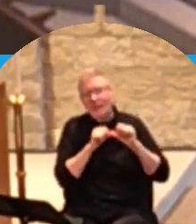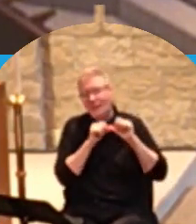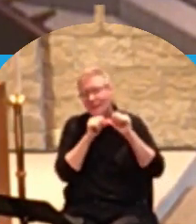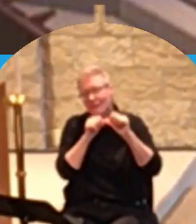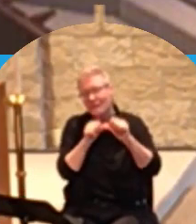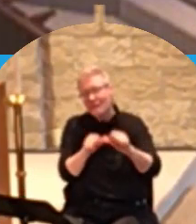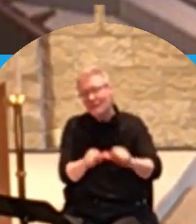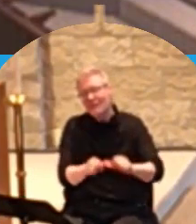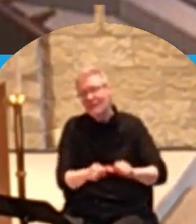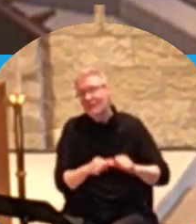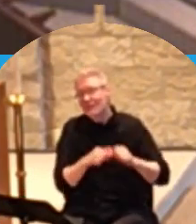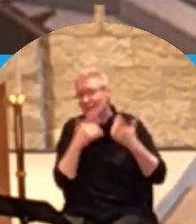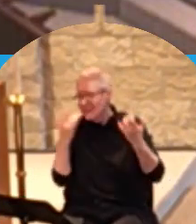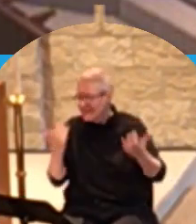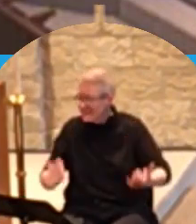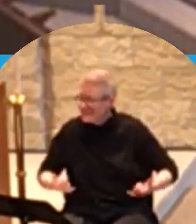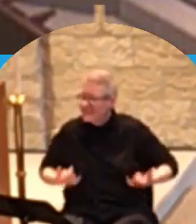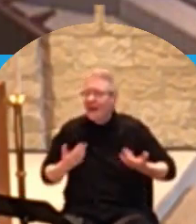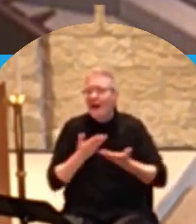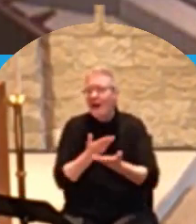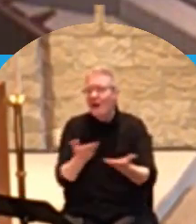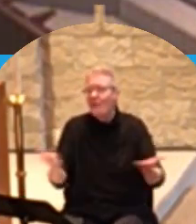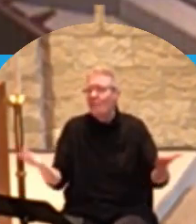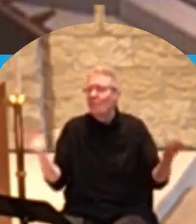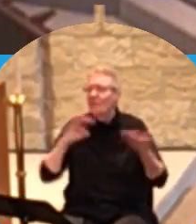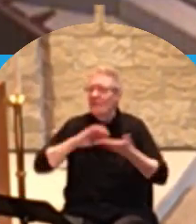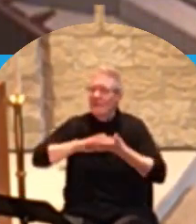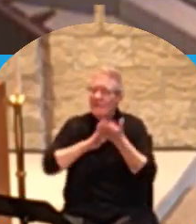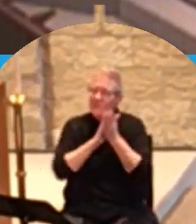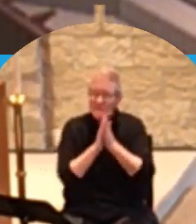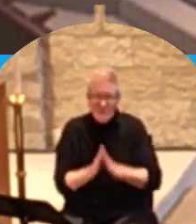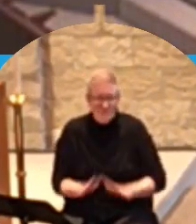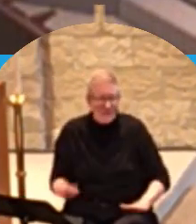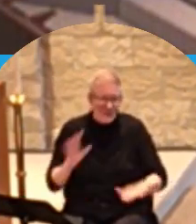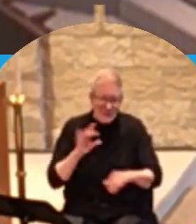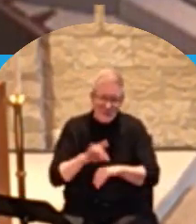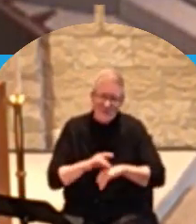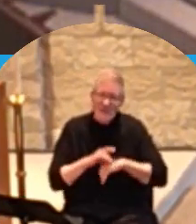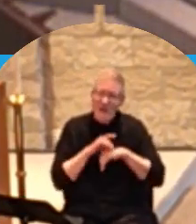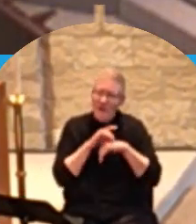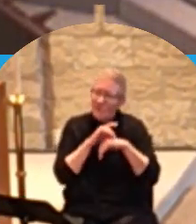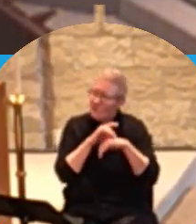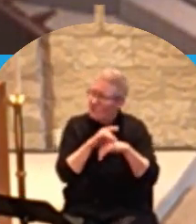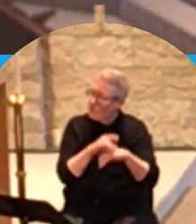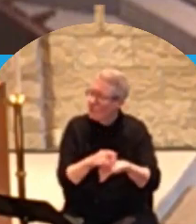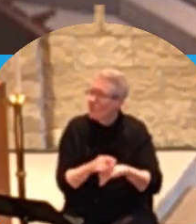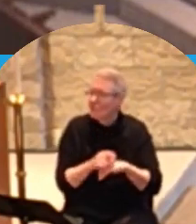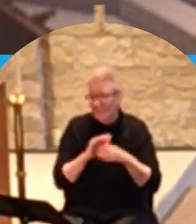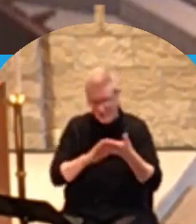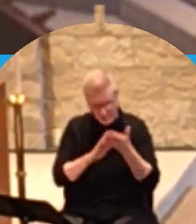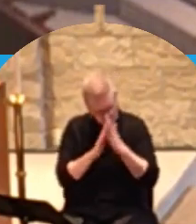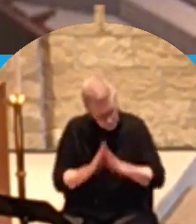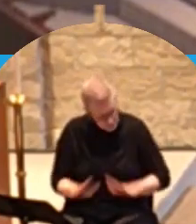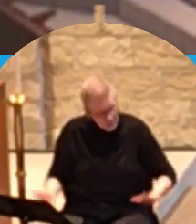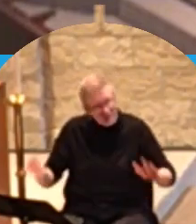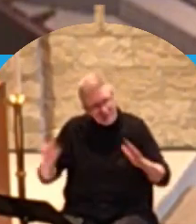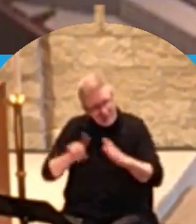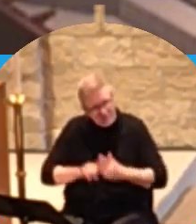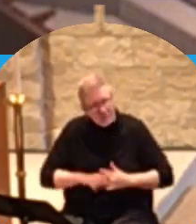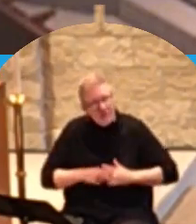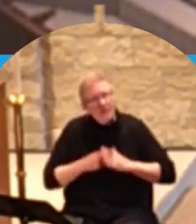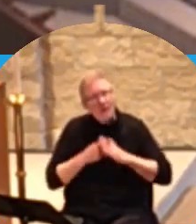eternally alone. Now there is peace on earth, and it